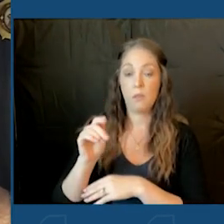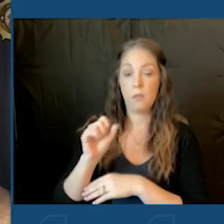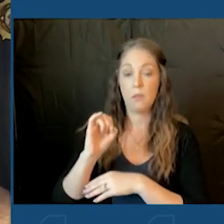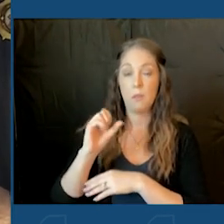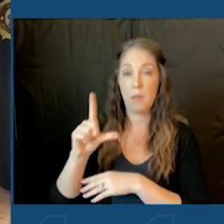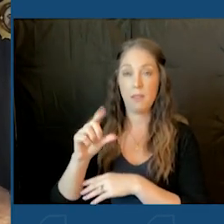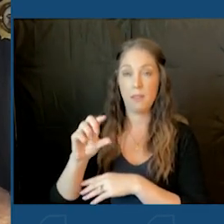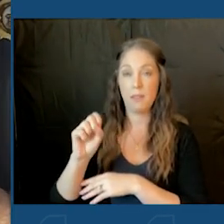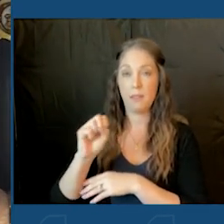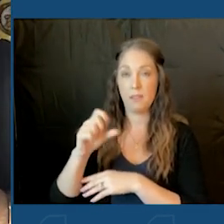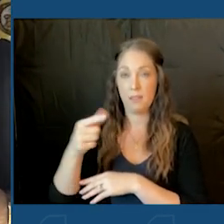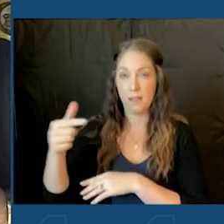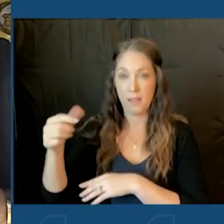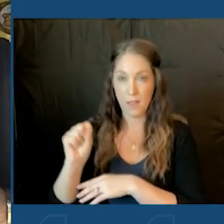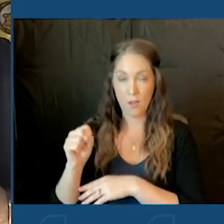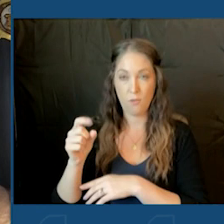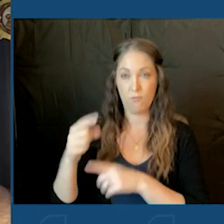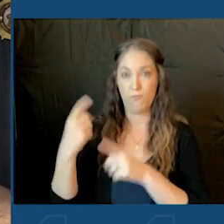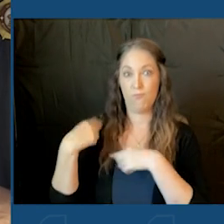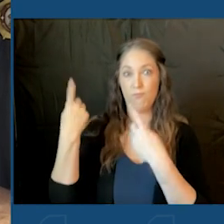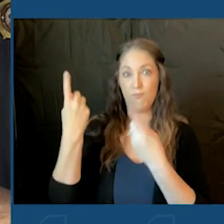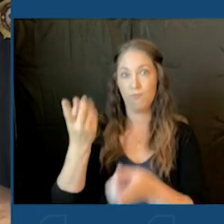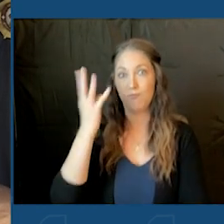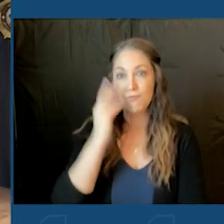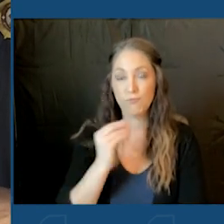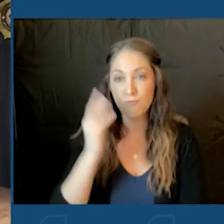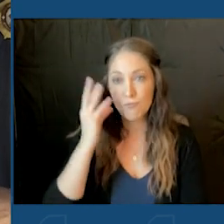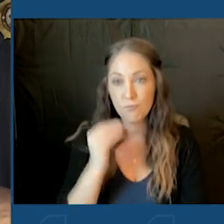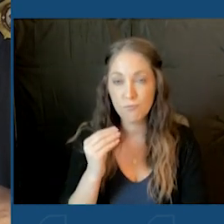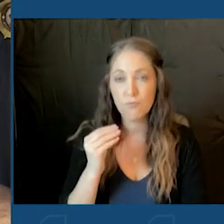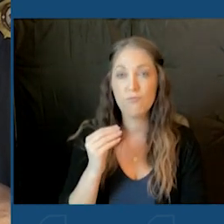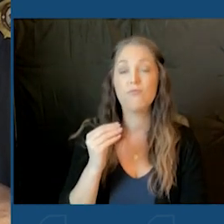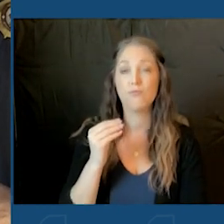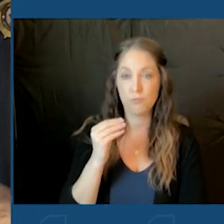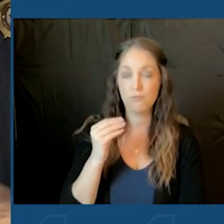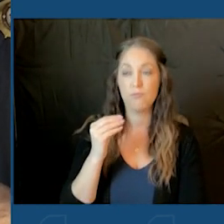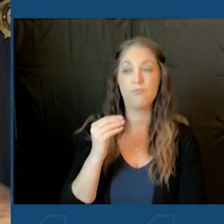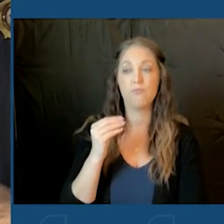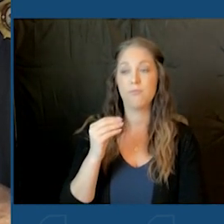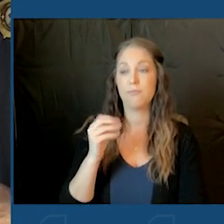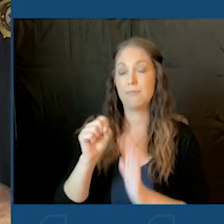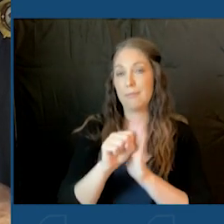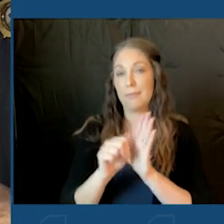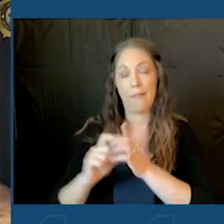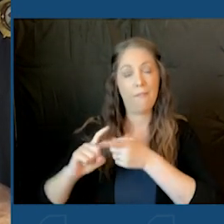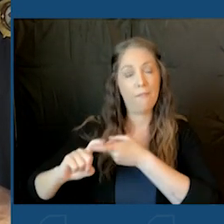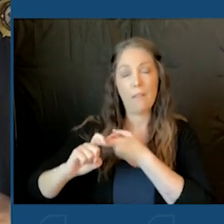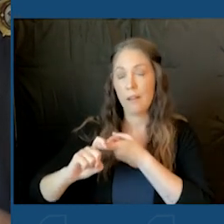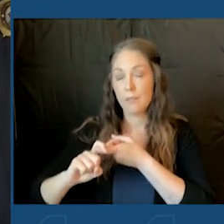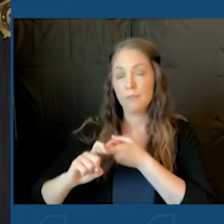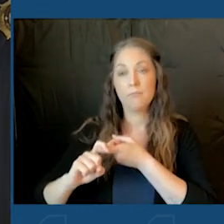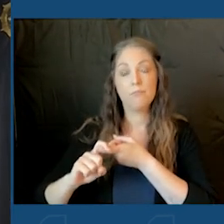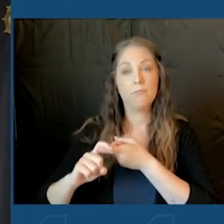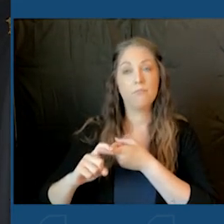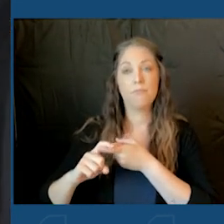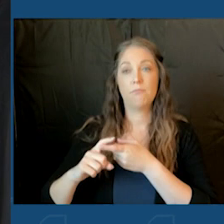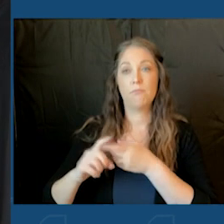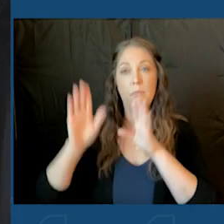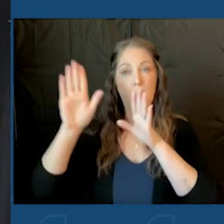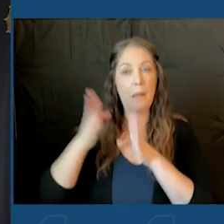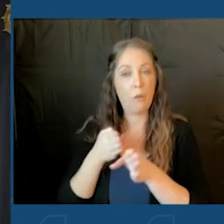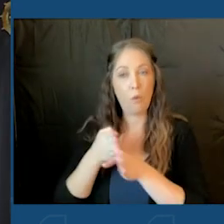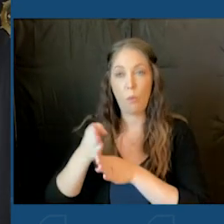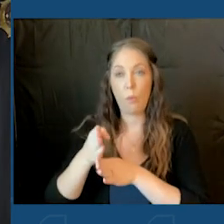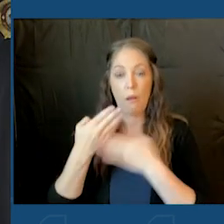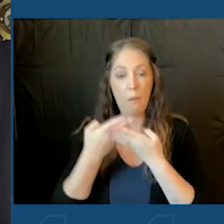few times. He's seen it all. He's a true friend to the state. His extraordinary career of public service, but we are so blessed to